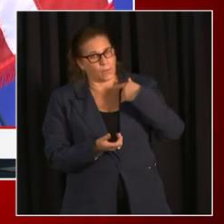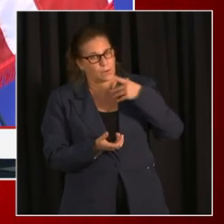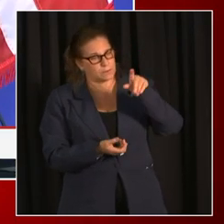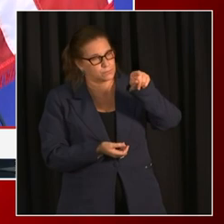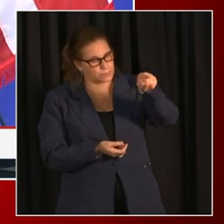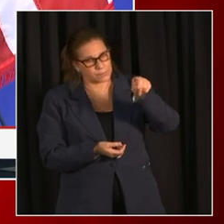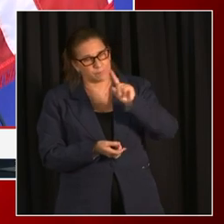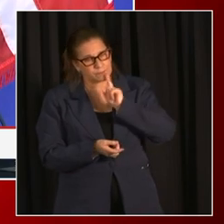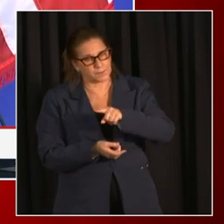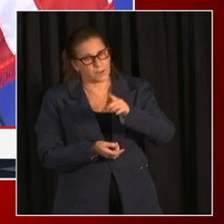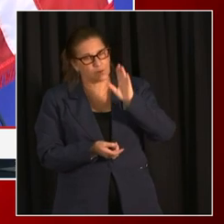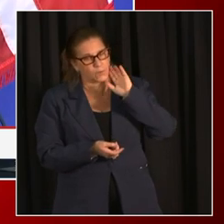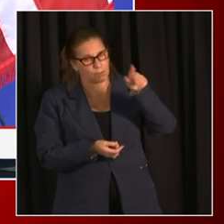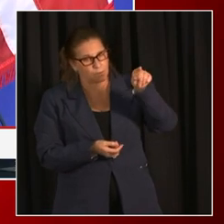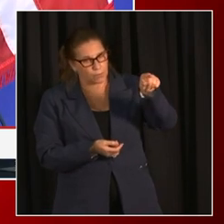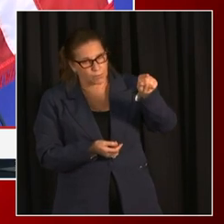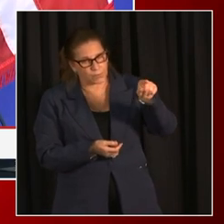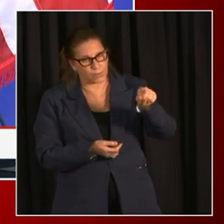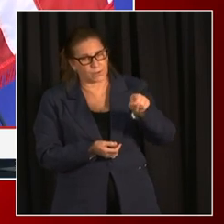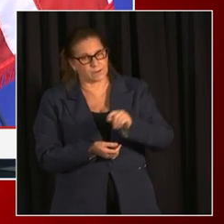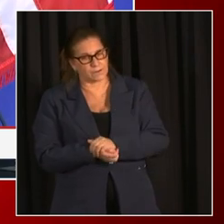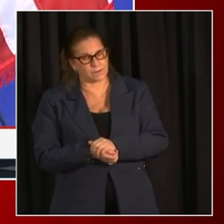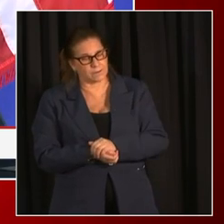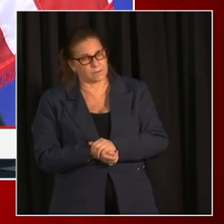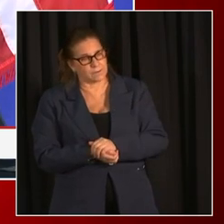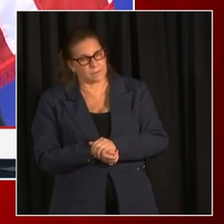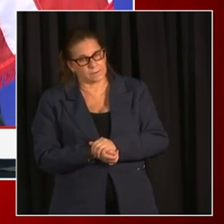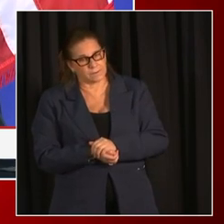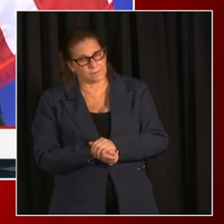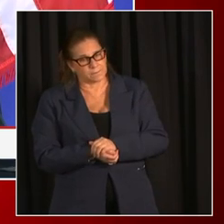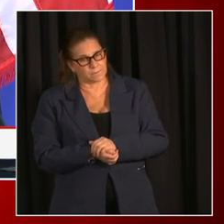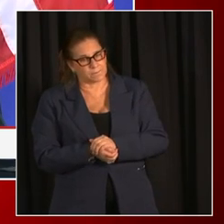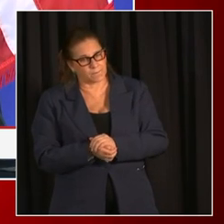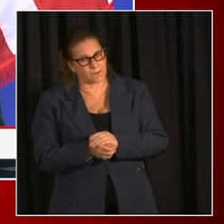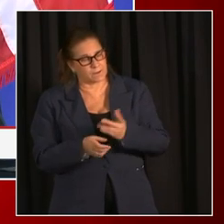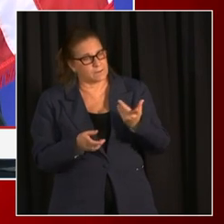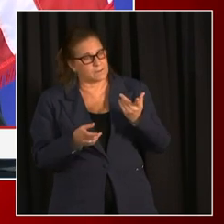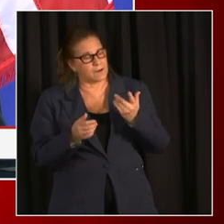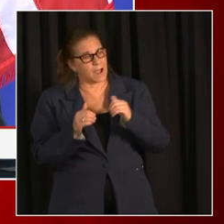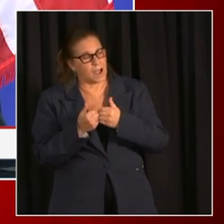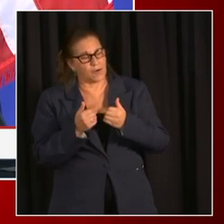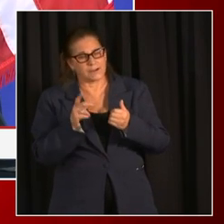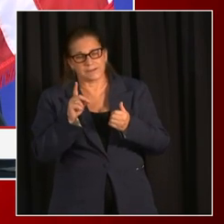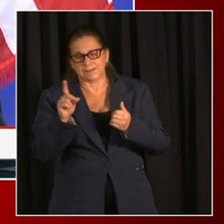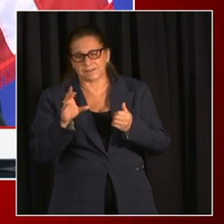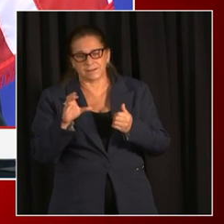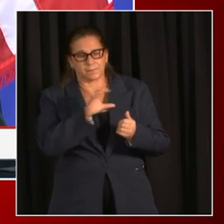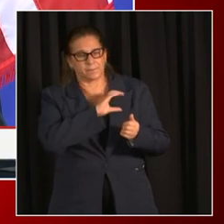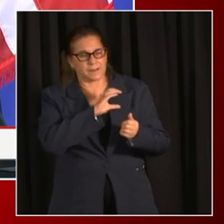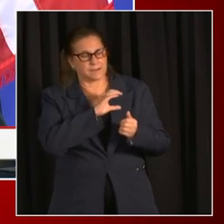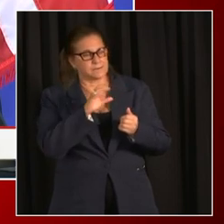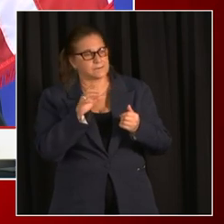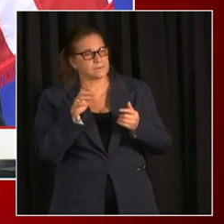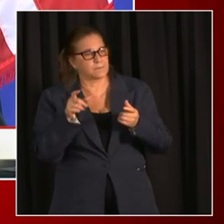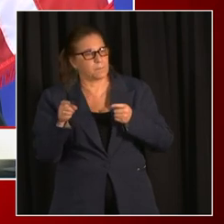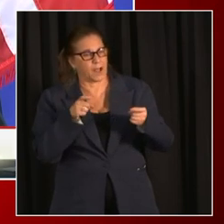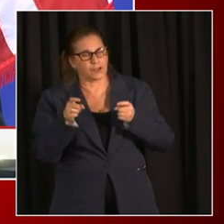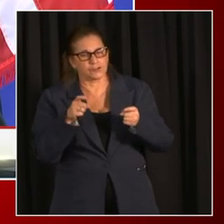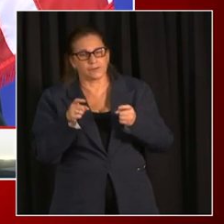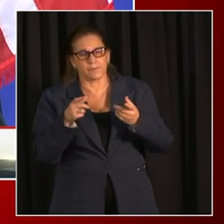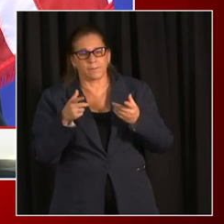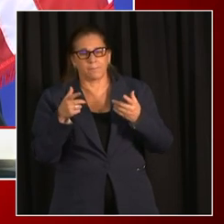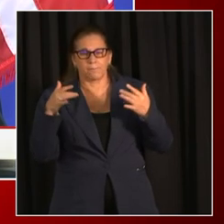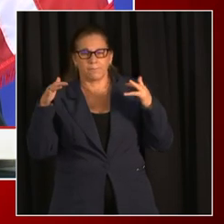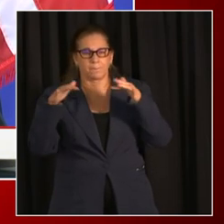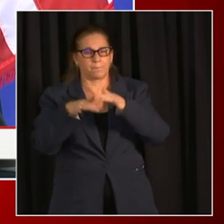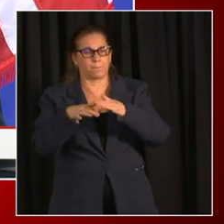that shows that the 6th District Commander did try to warn specifically with that event multiple government partners, trying to